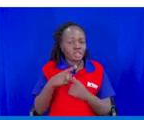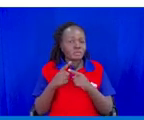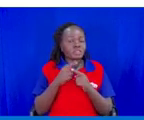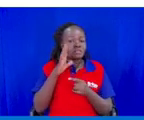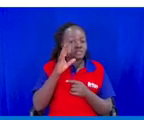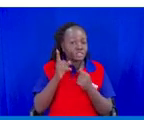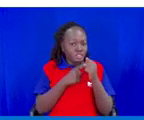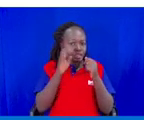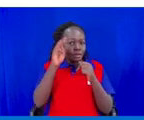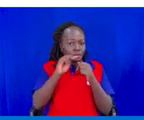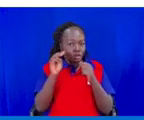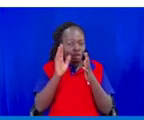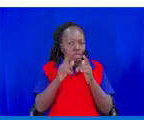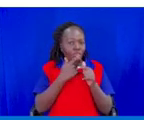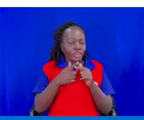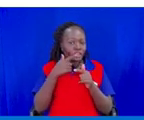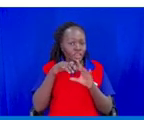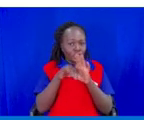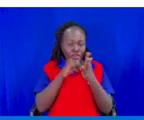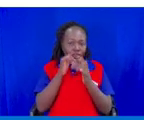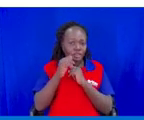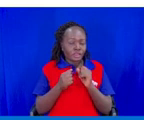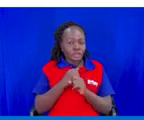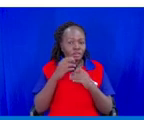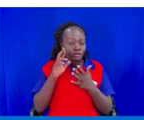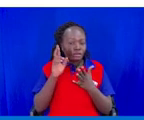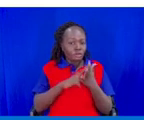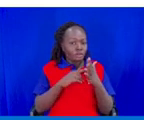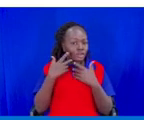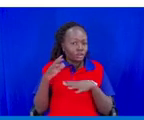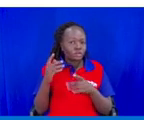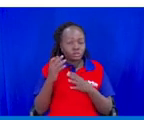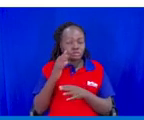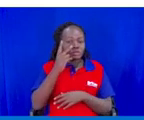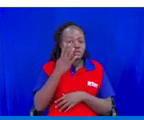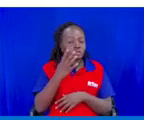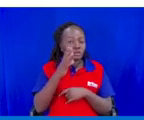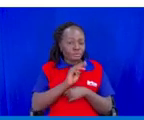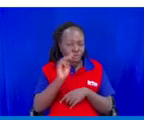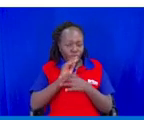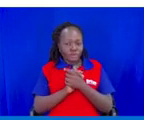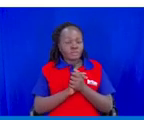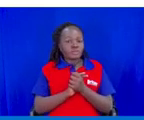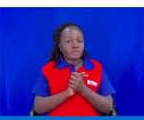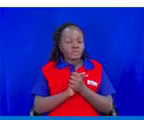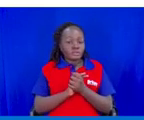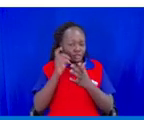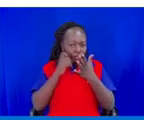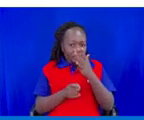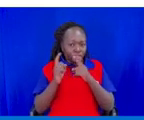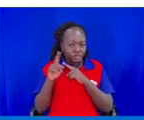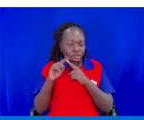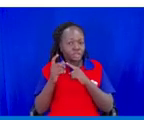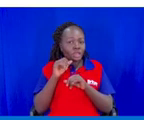and therefore within the year recorded a loss of about 24 million. The income tax expense was about